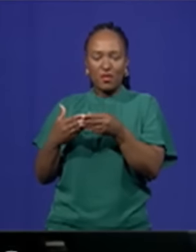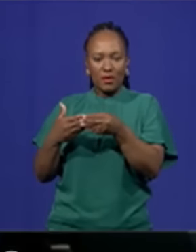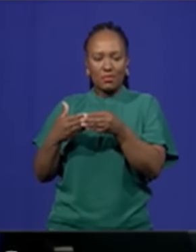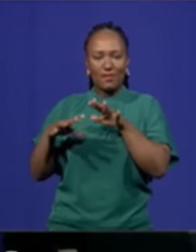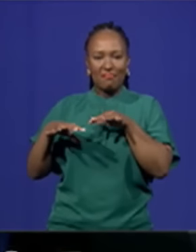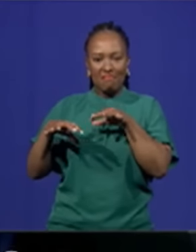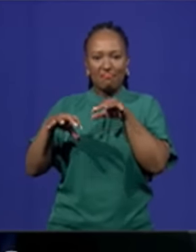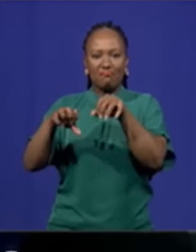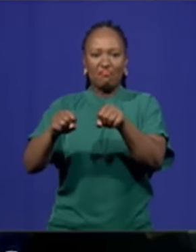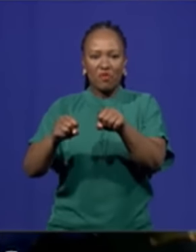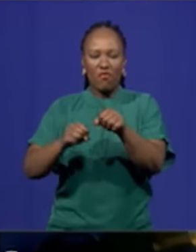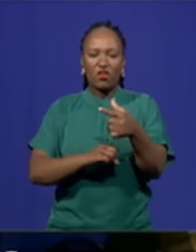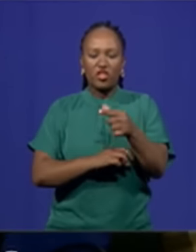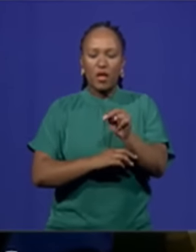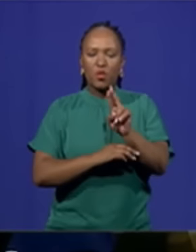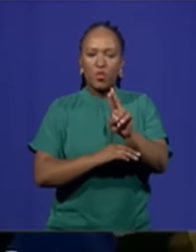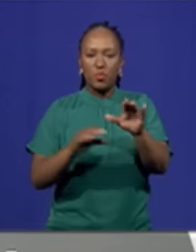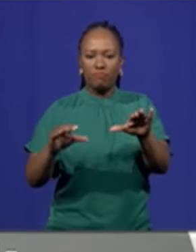ya motlhakanelwa.